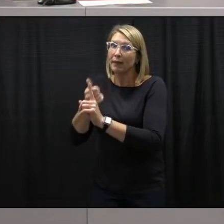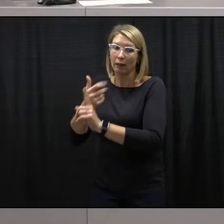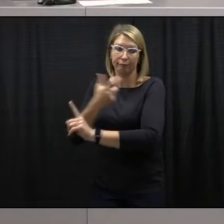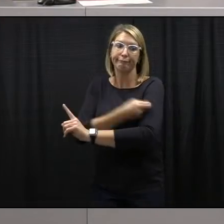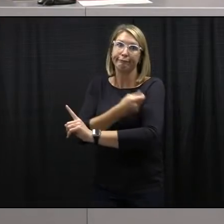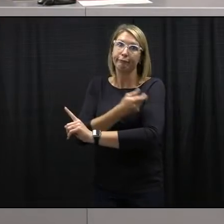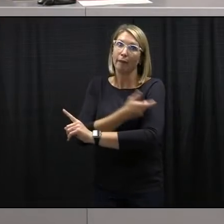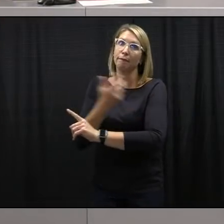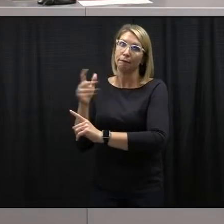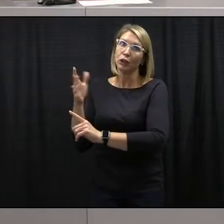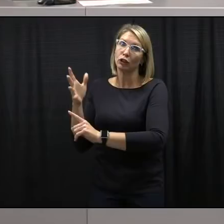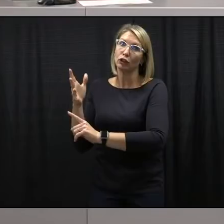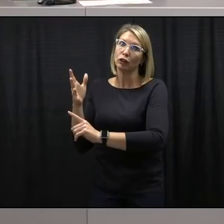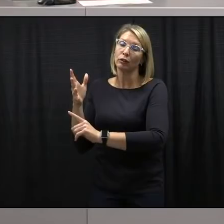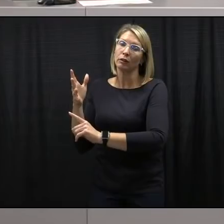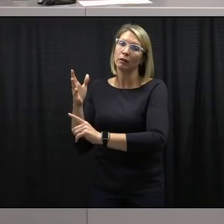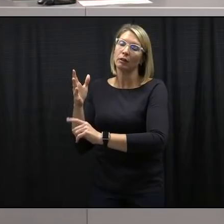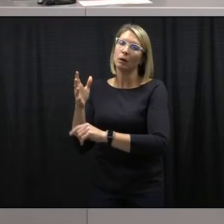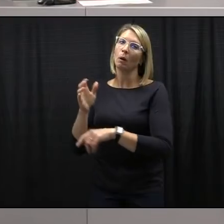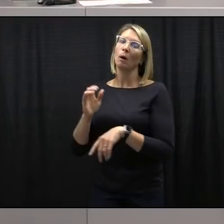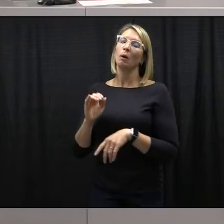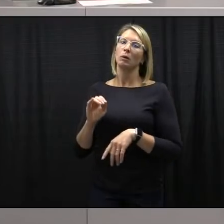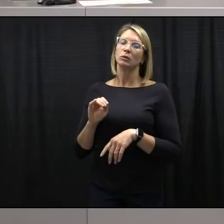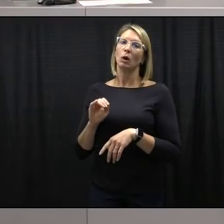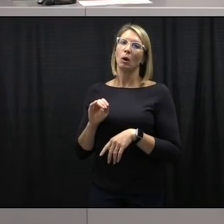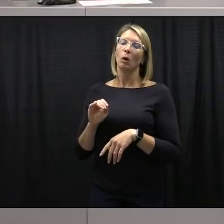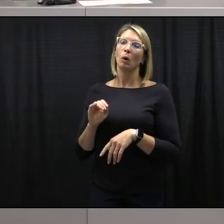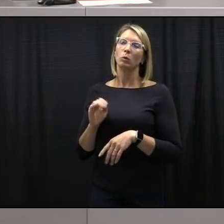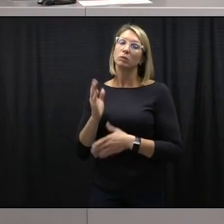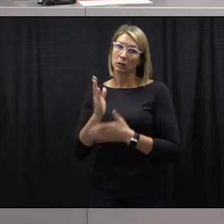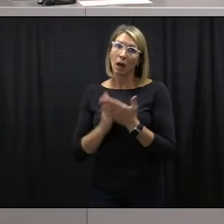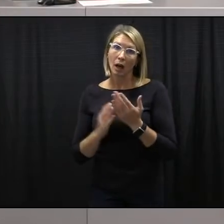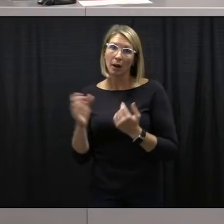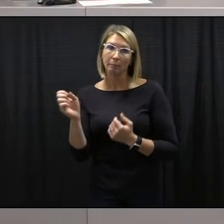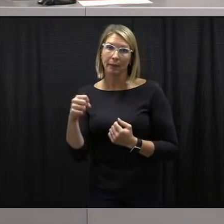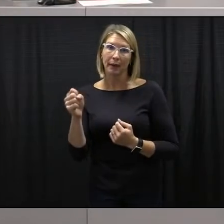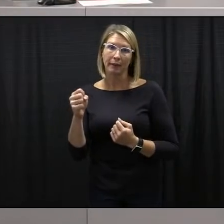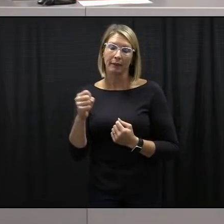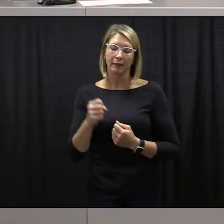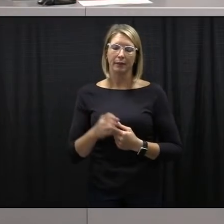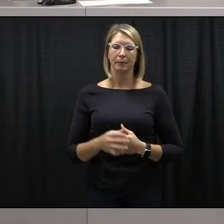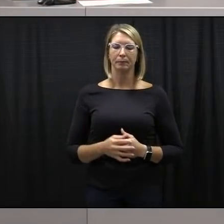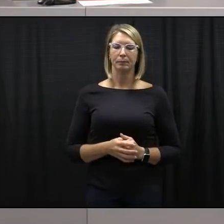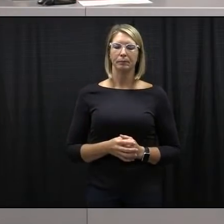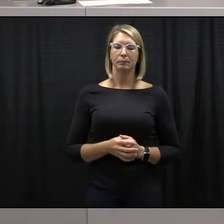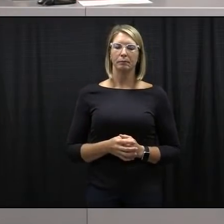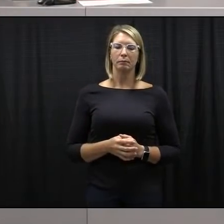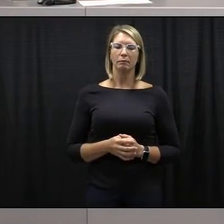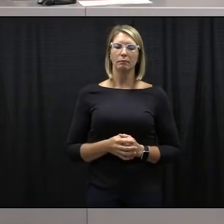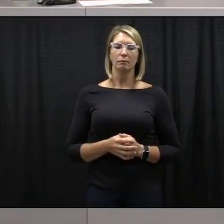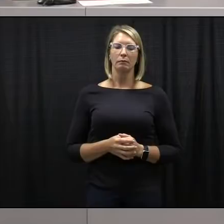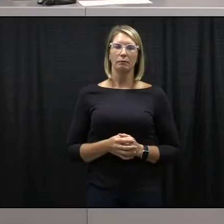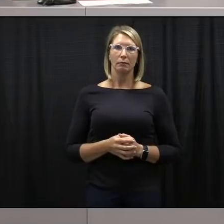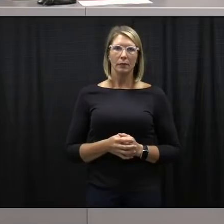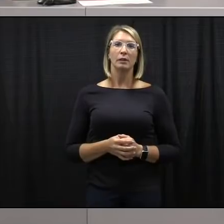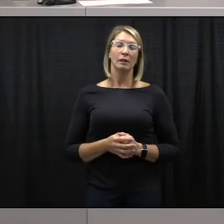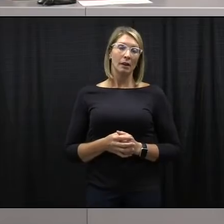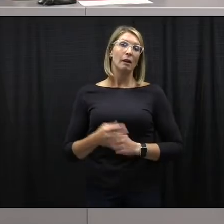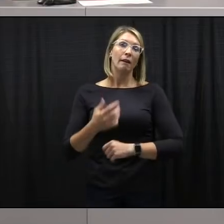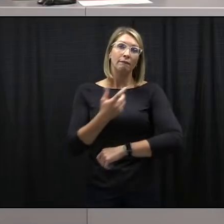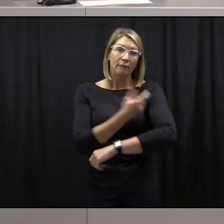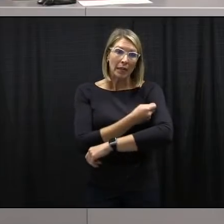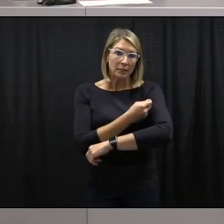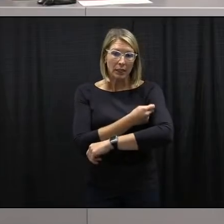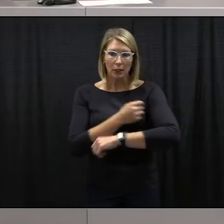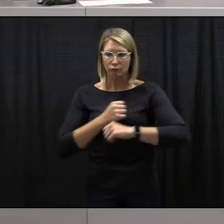have been infections that they've acquired recently. So, but we know that, if vaccine effectiveness